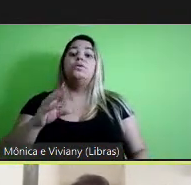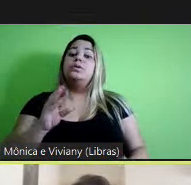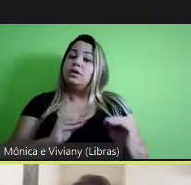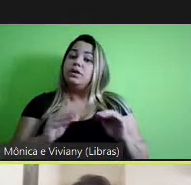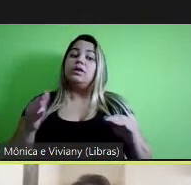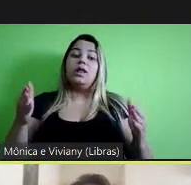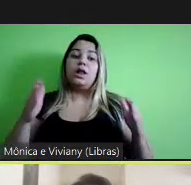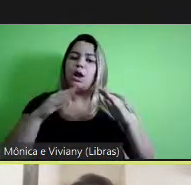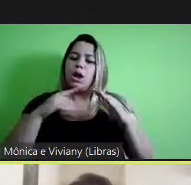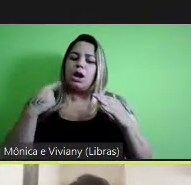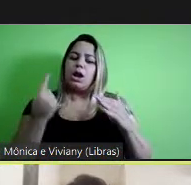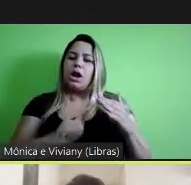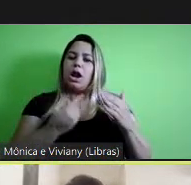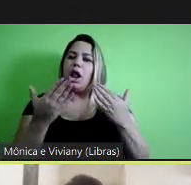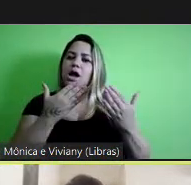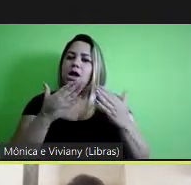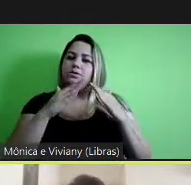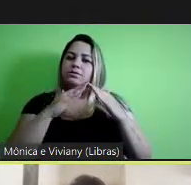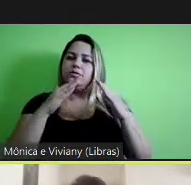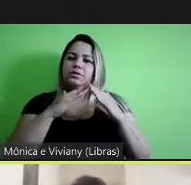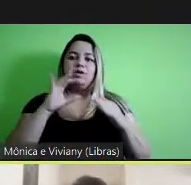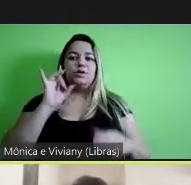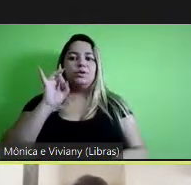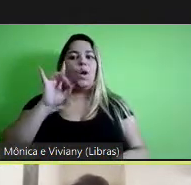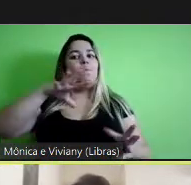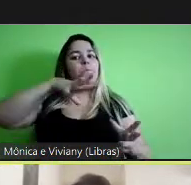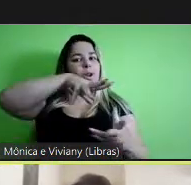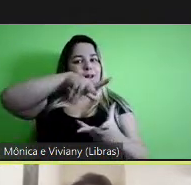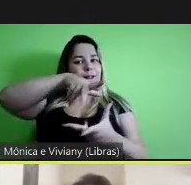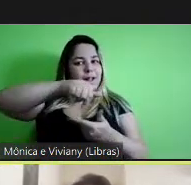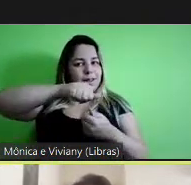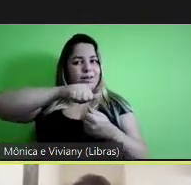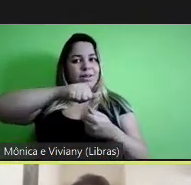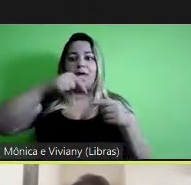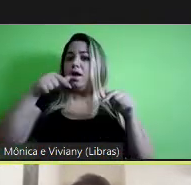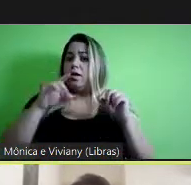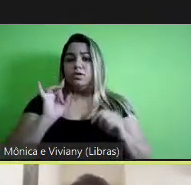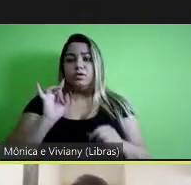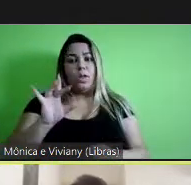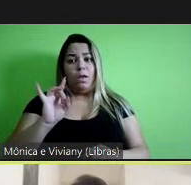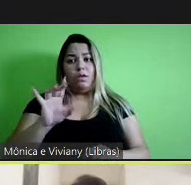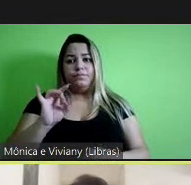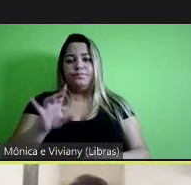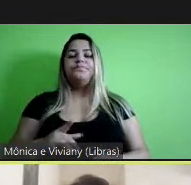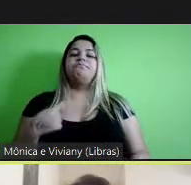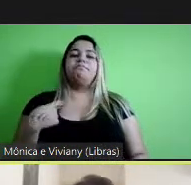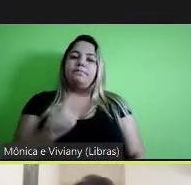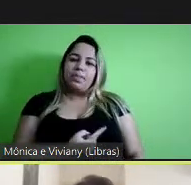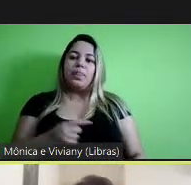March. We have to take care of our home now. We have only one home, which is planet Earth.